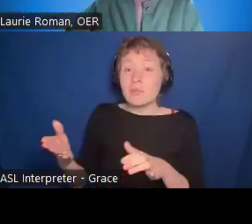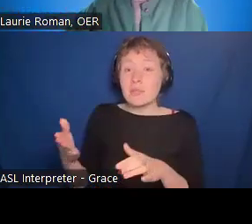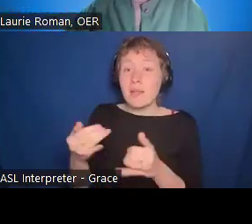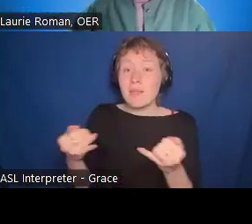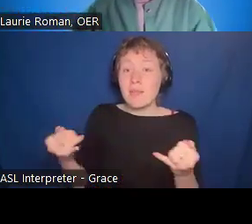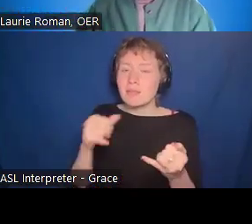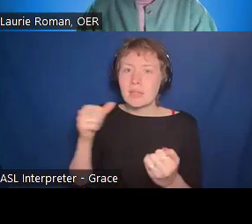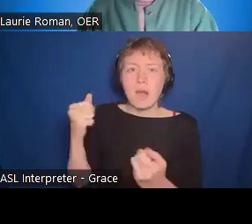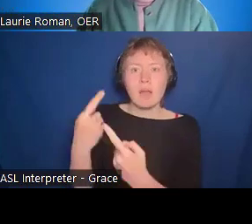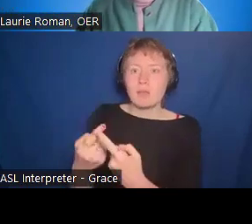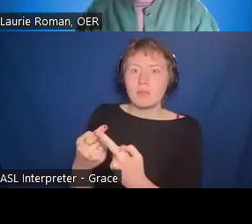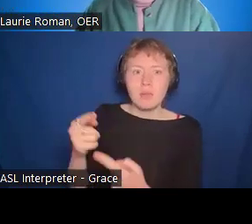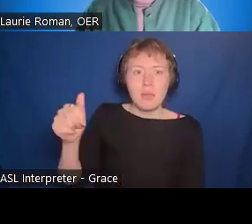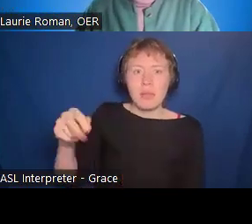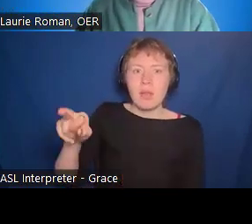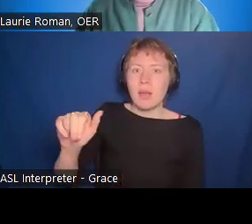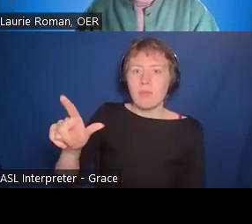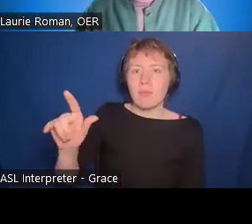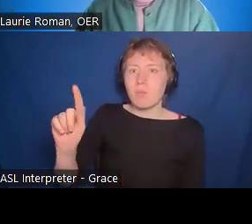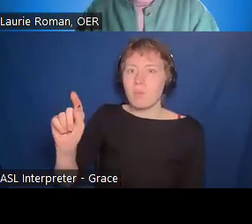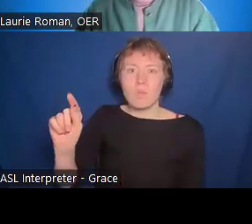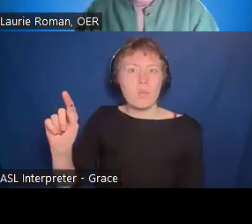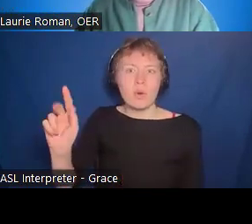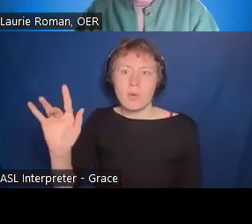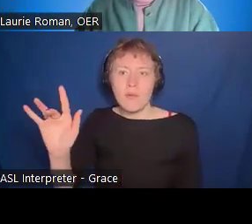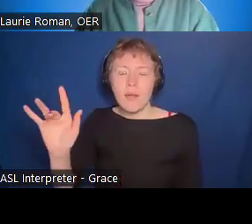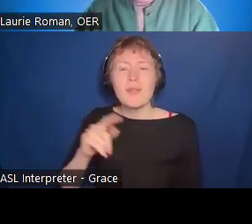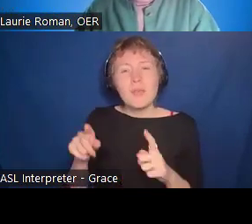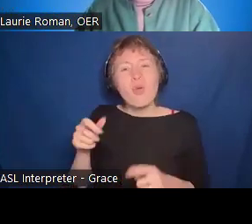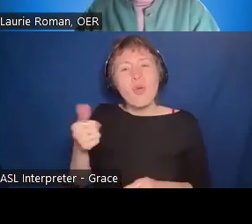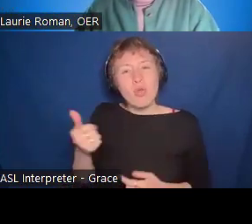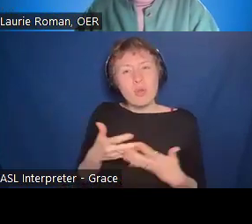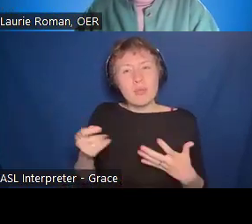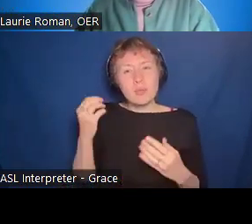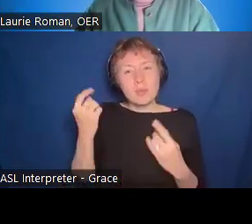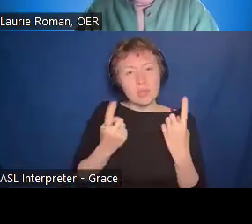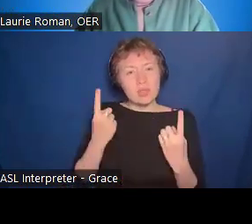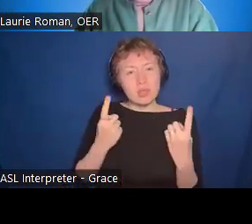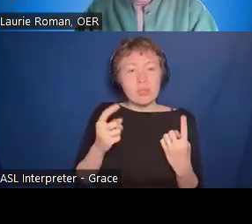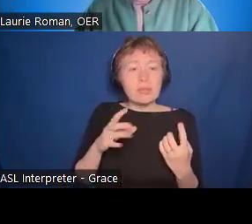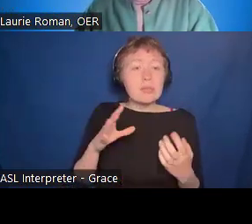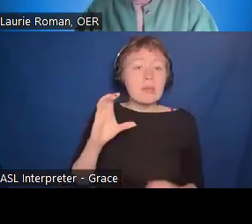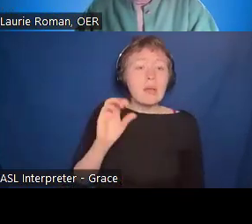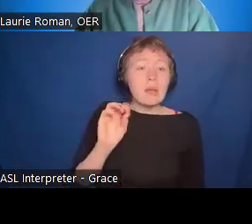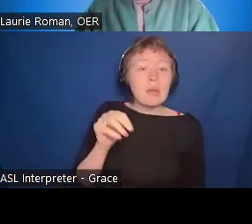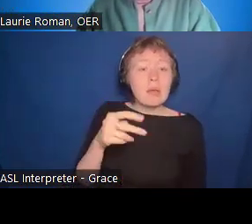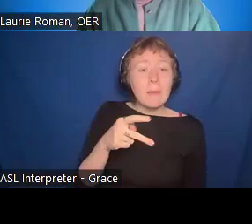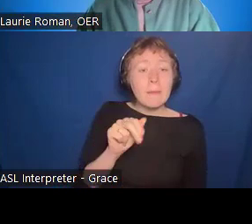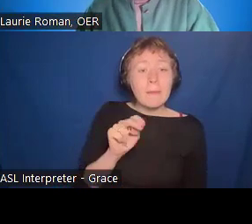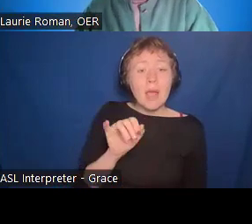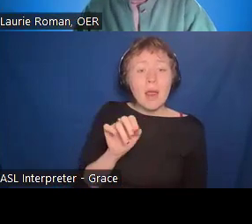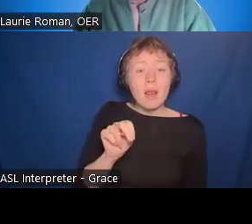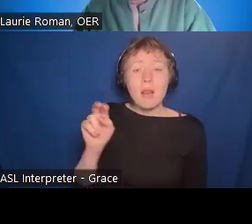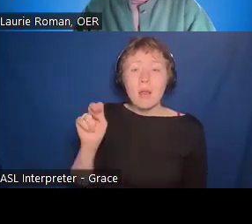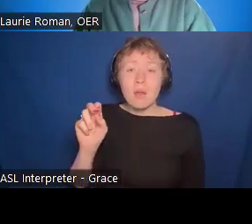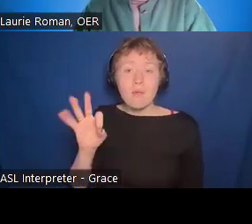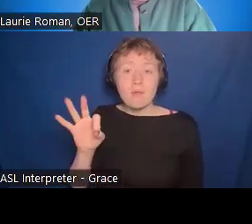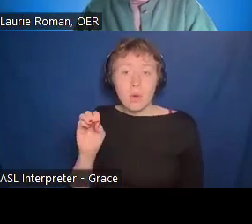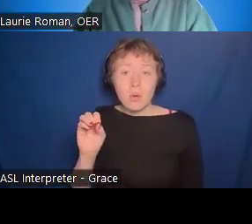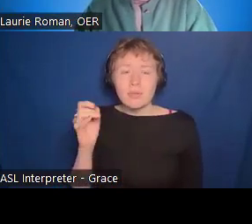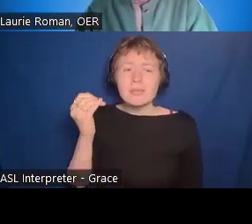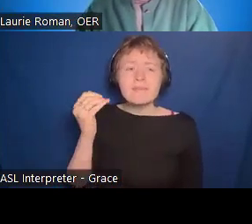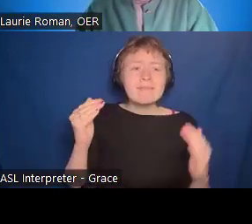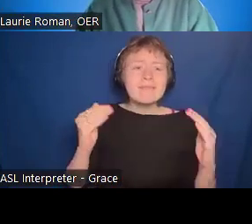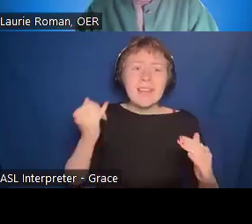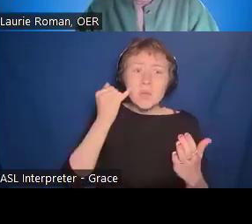can wait. But the other things you may need to consider is also companion NOFOs, whether something is new or needs to be